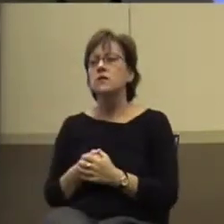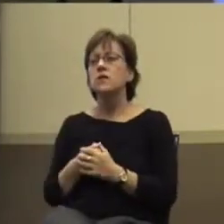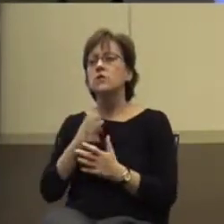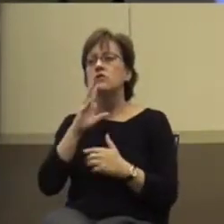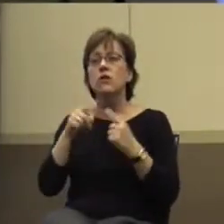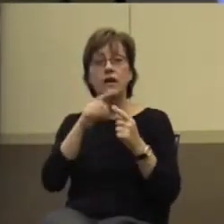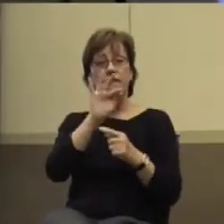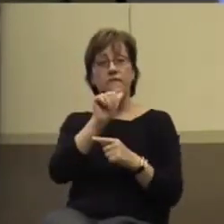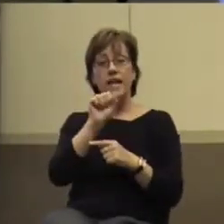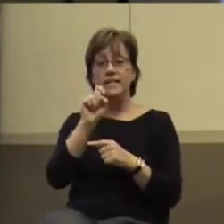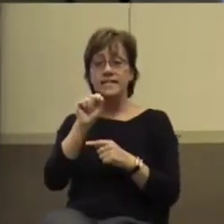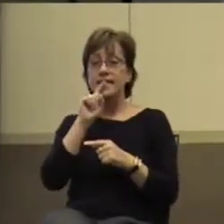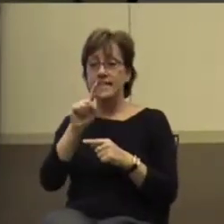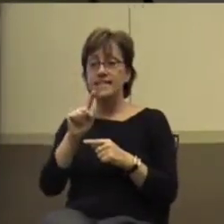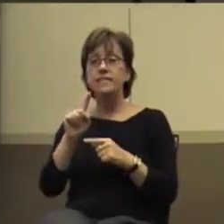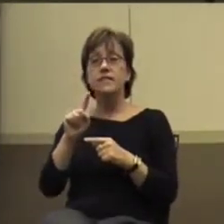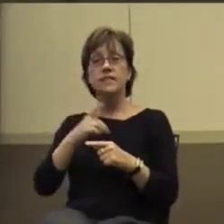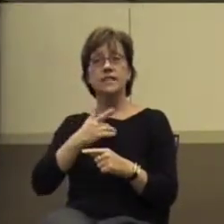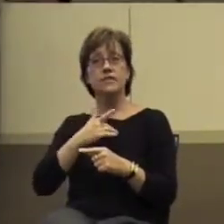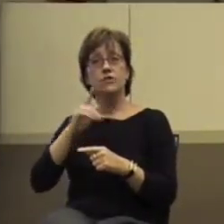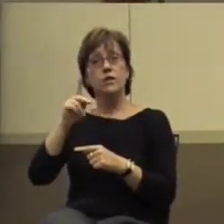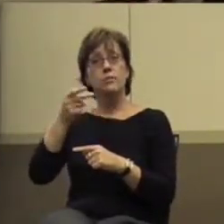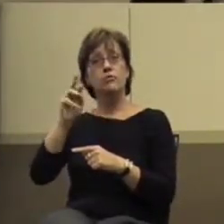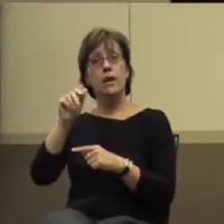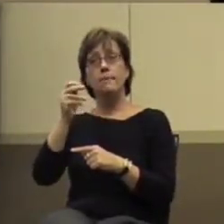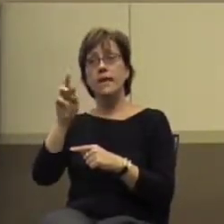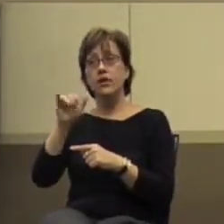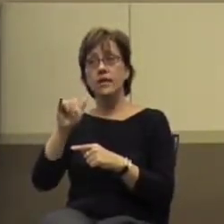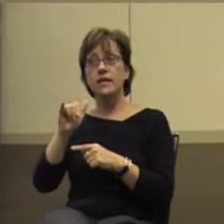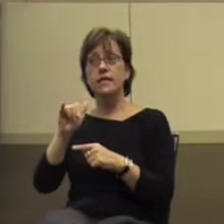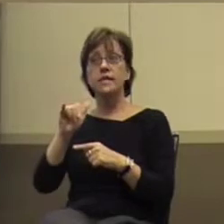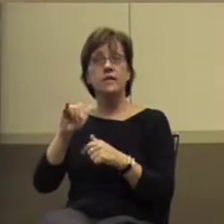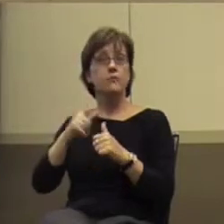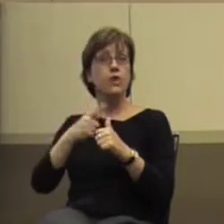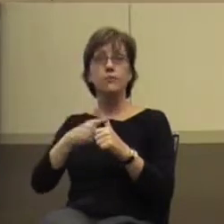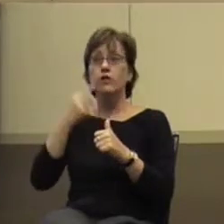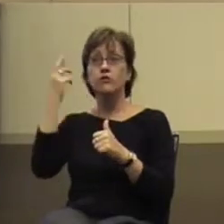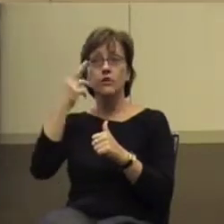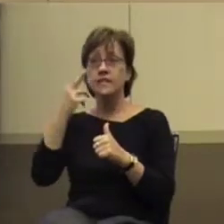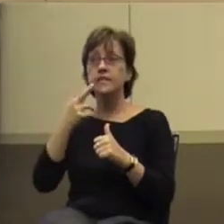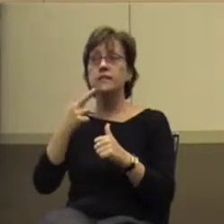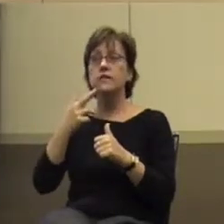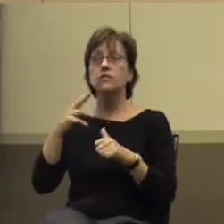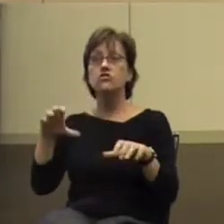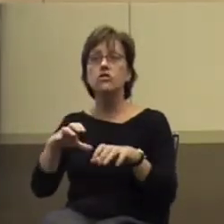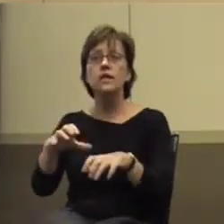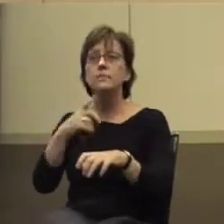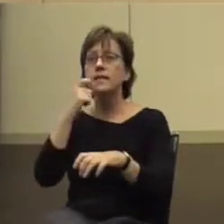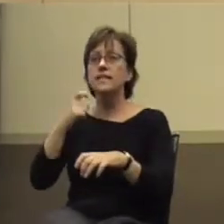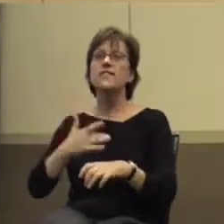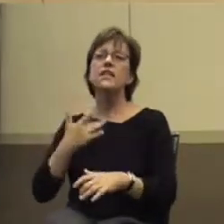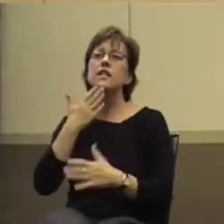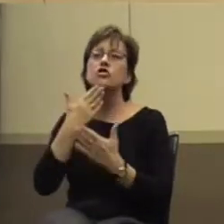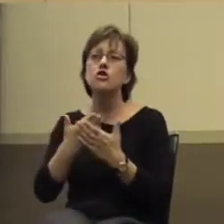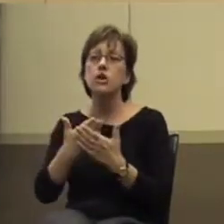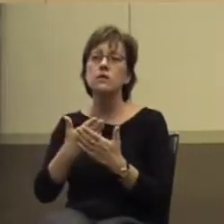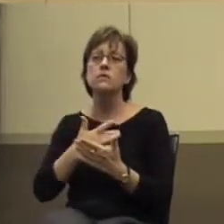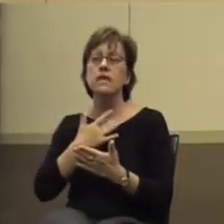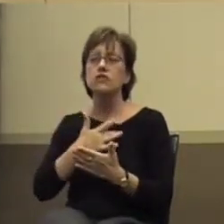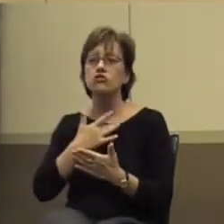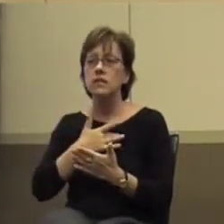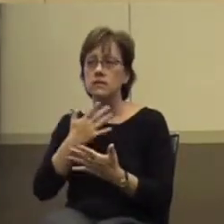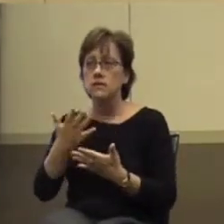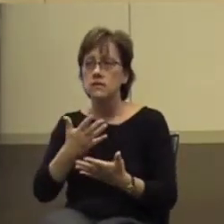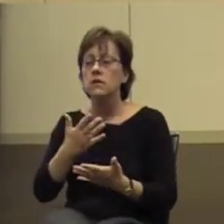primary, because she does do a lot of that, just because it does, it feels good. But then